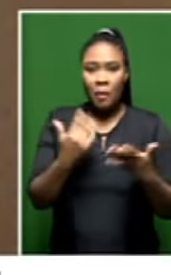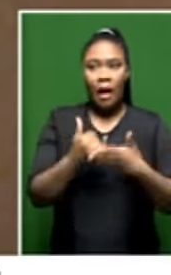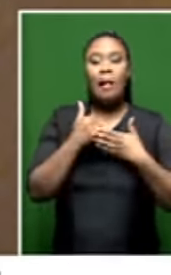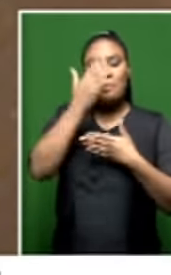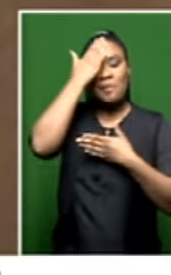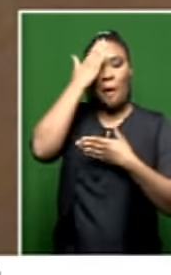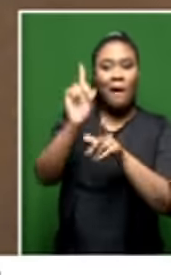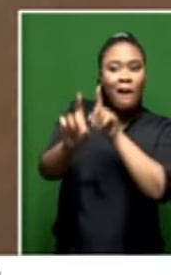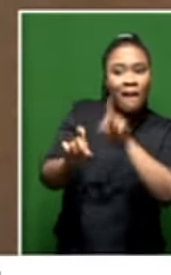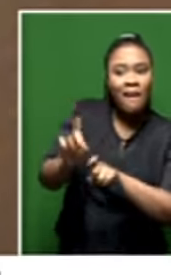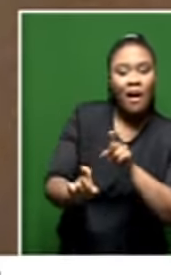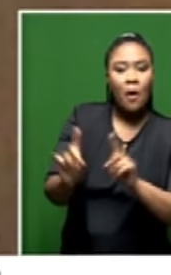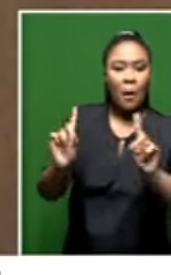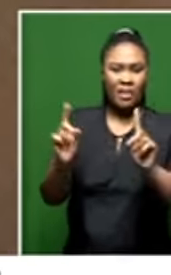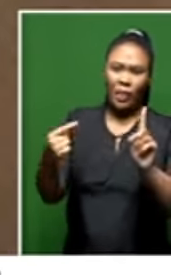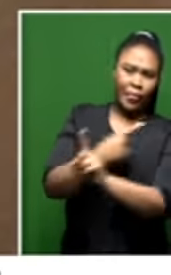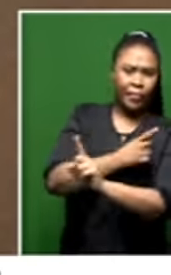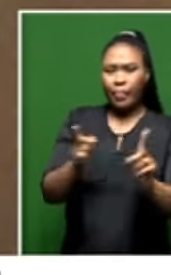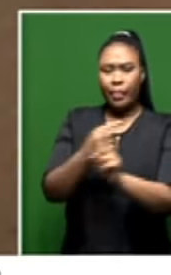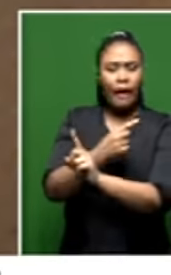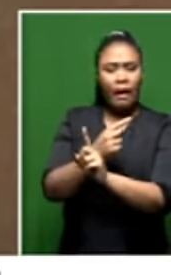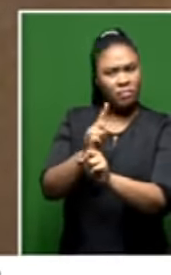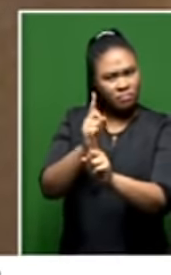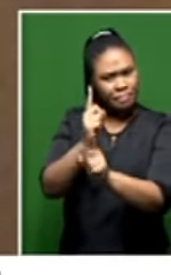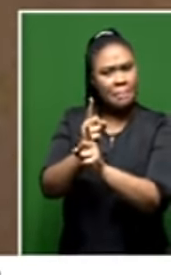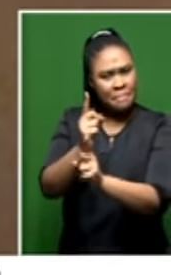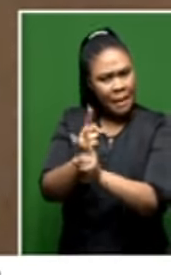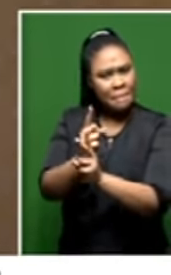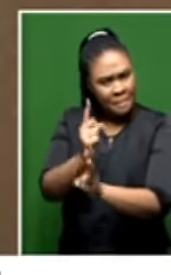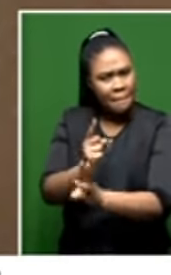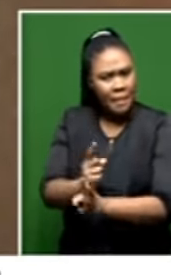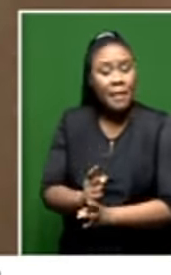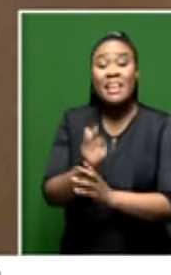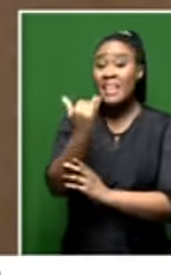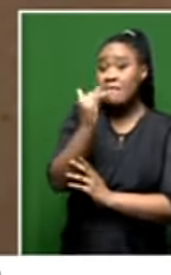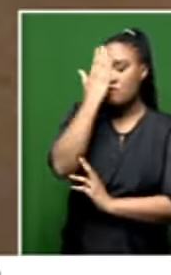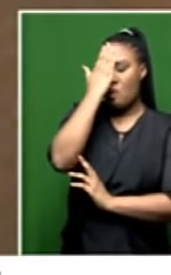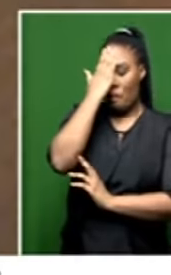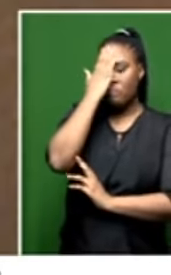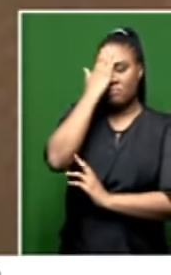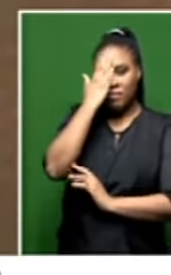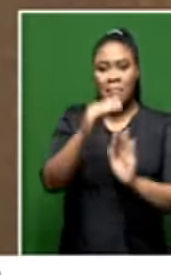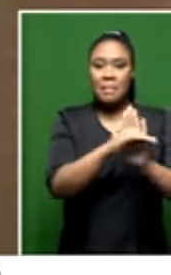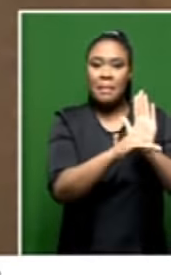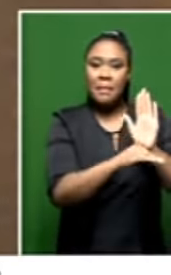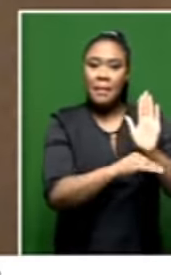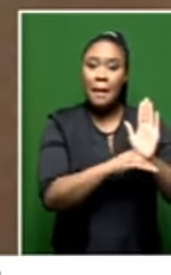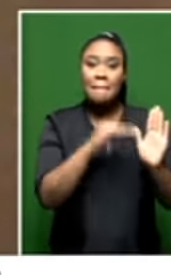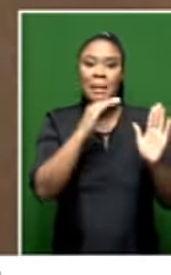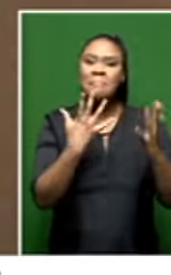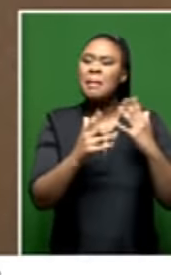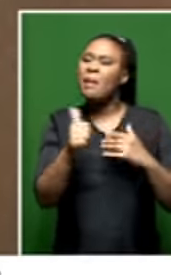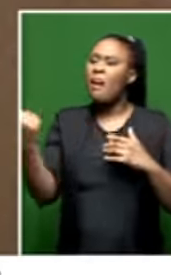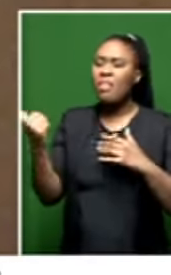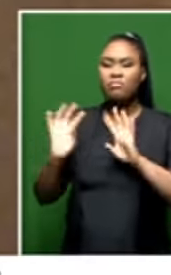So, for example, if there was a clear set of criteria, the chairperson of the meeting could easily overrule a question that is